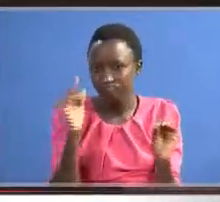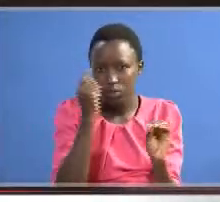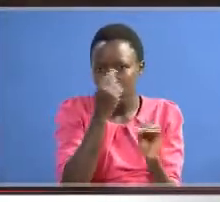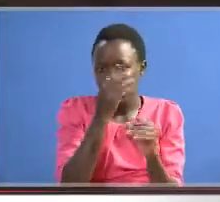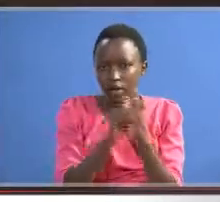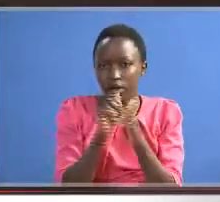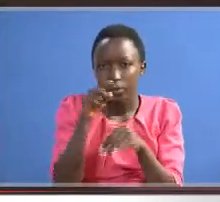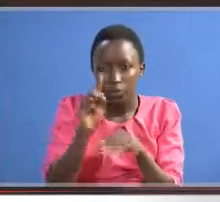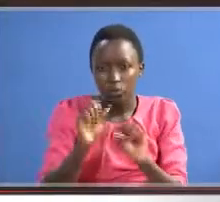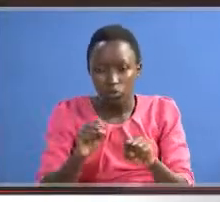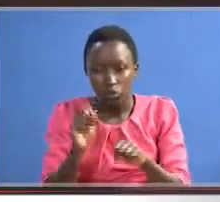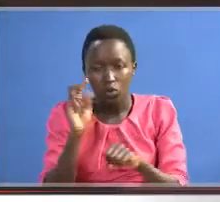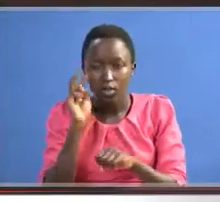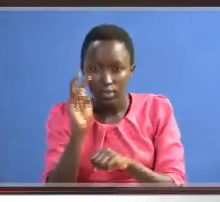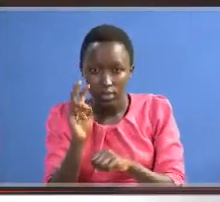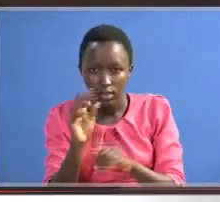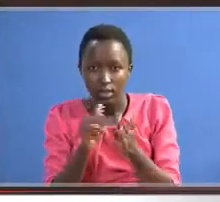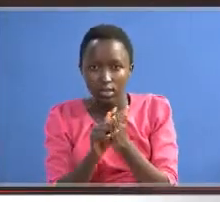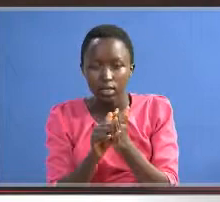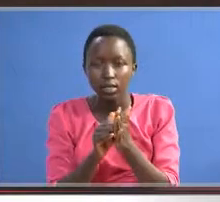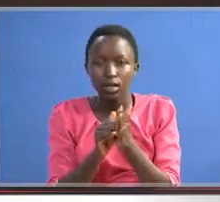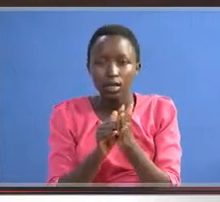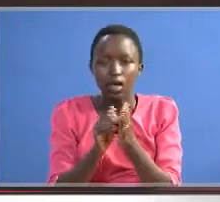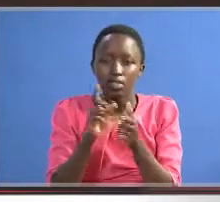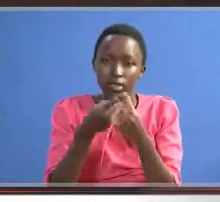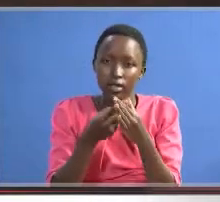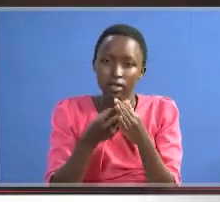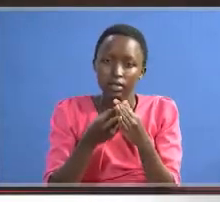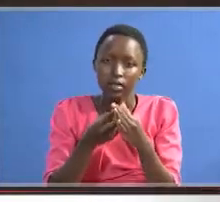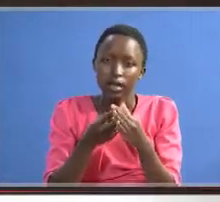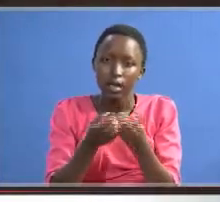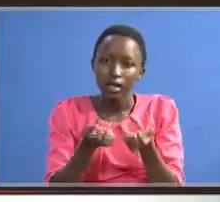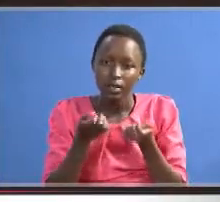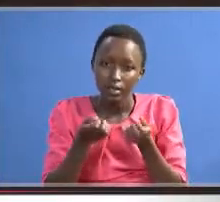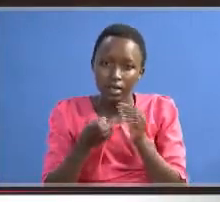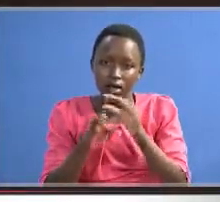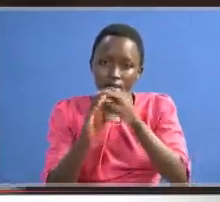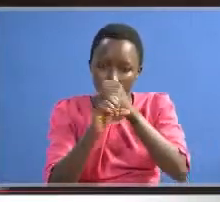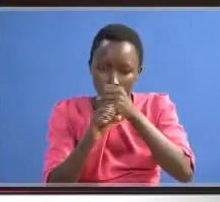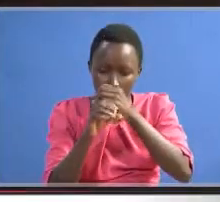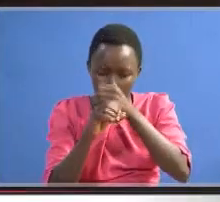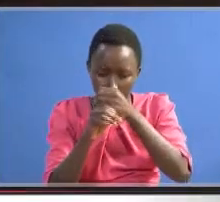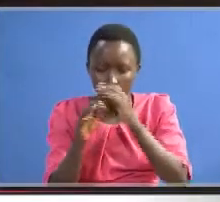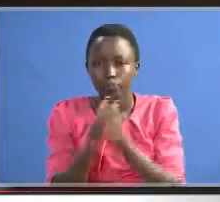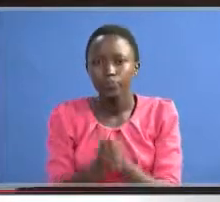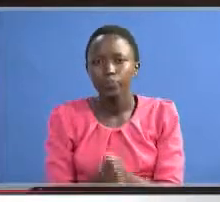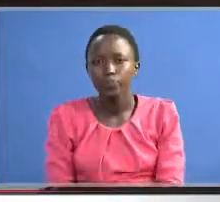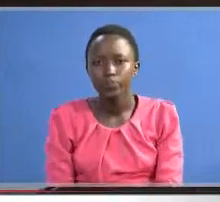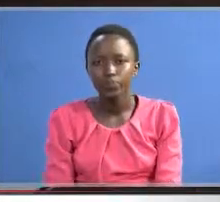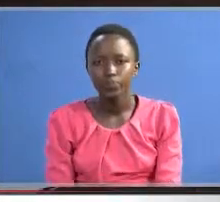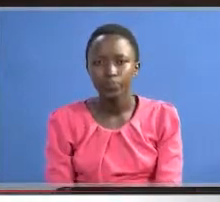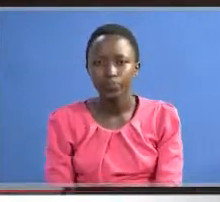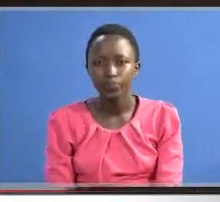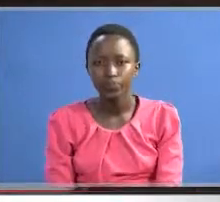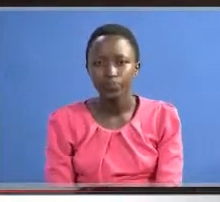to actually see the digits embroidered on the dot, you will need 100 times magnifying hand microscope.